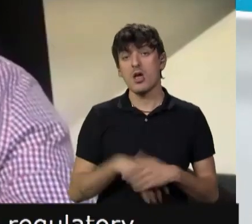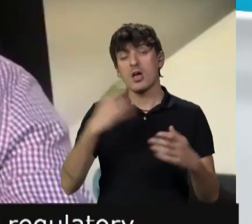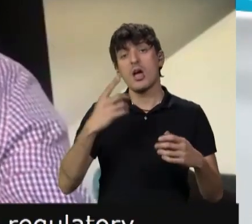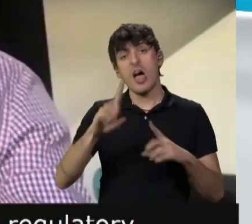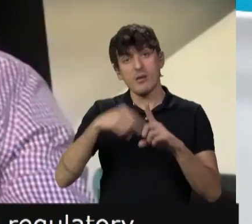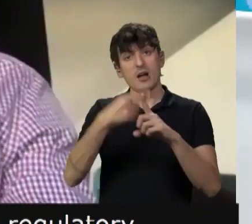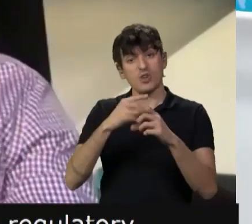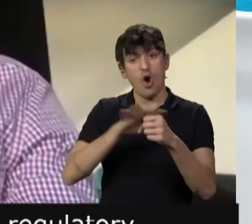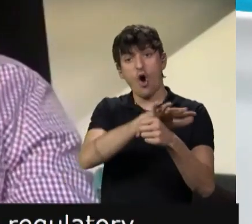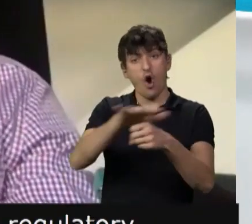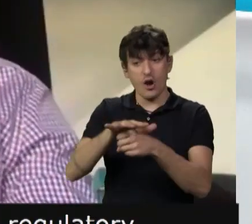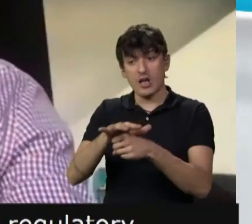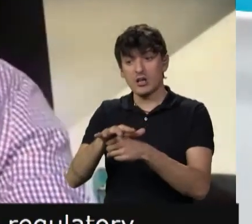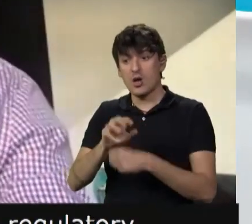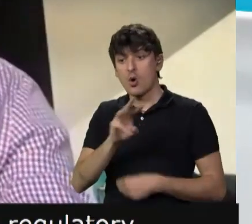and areas